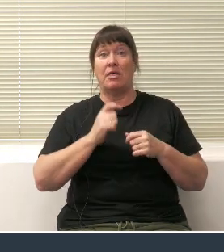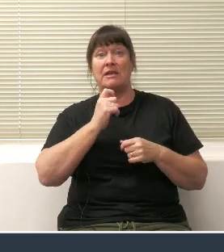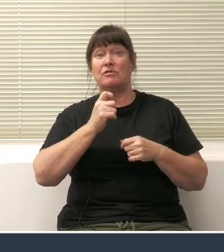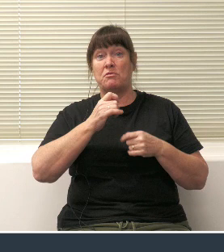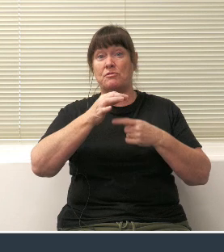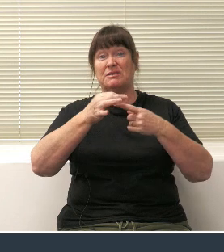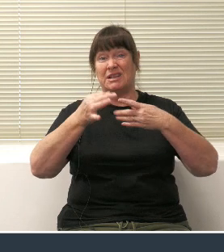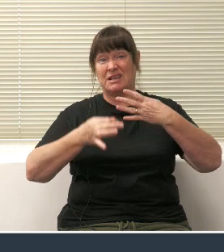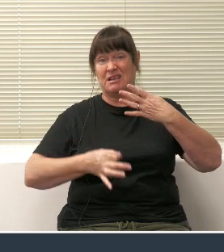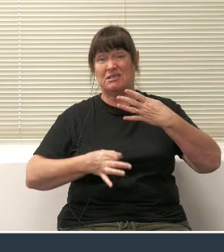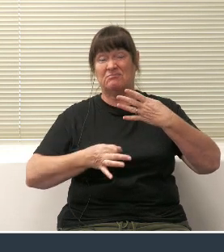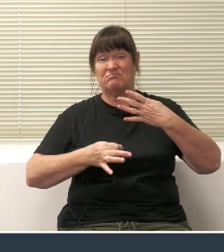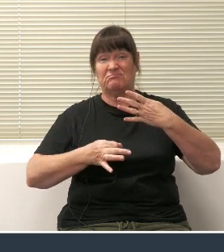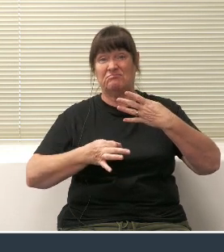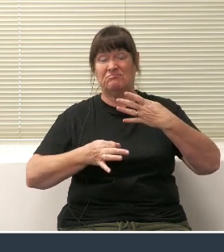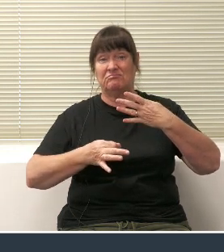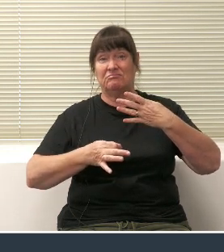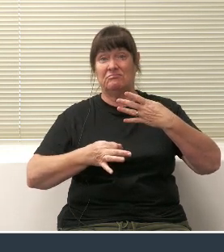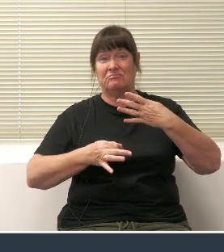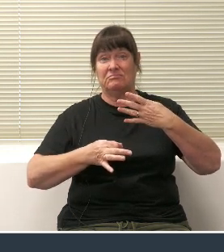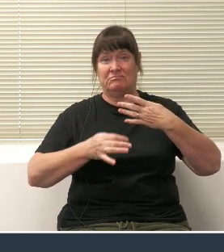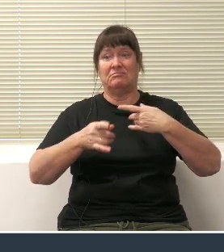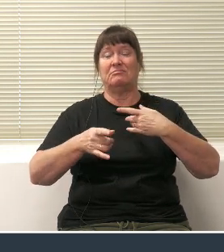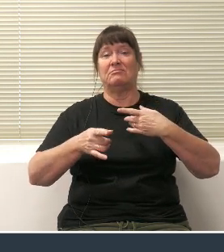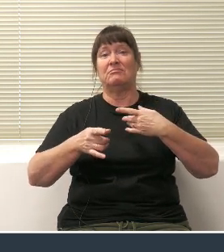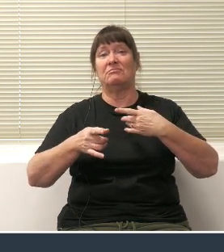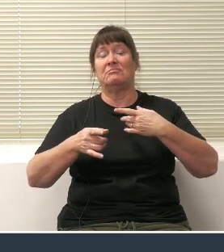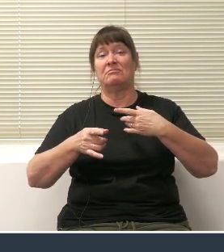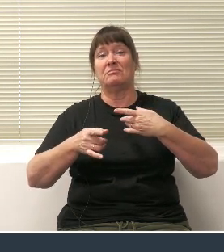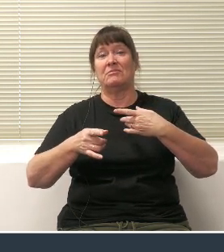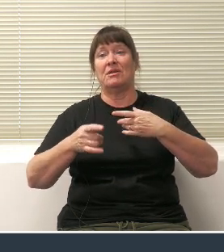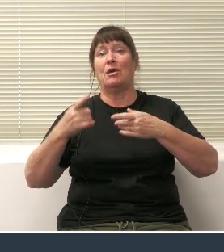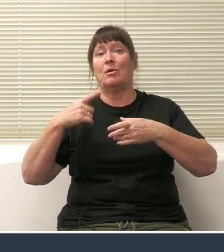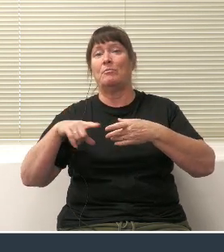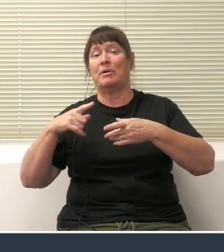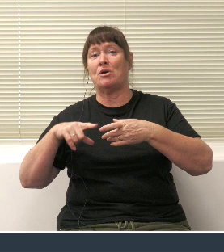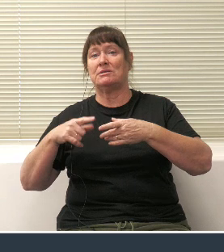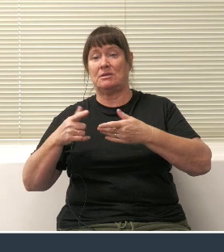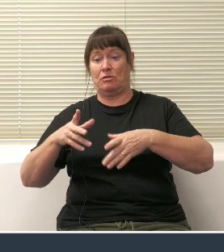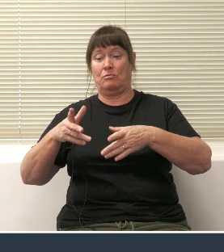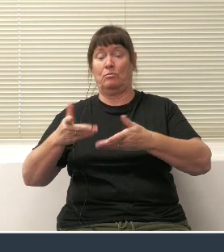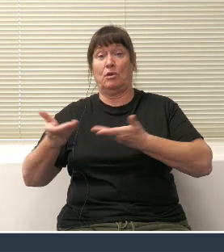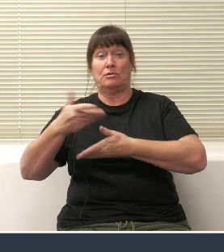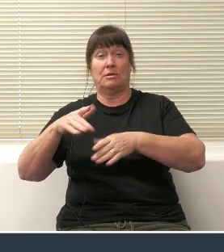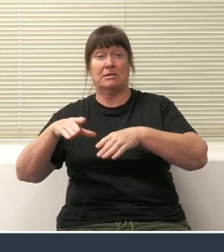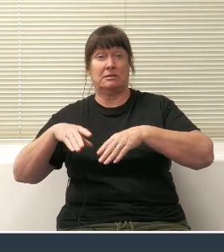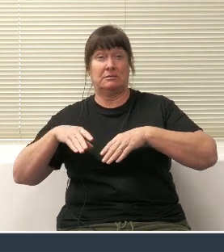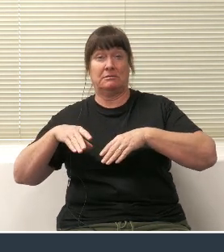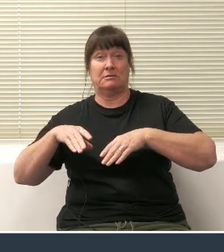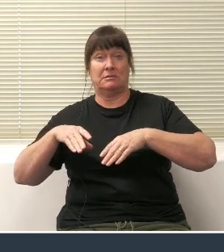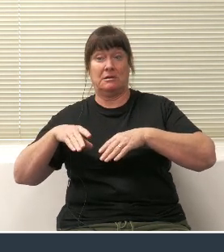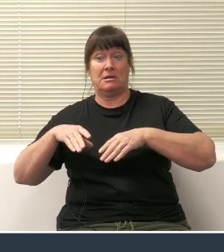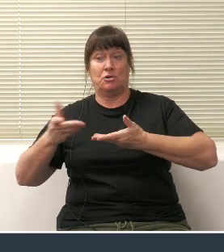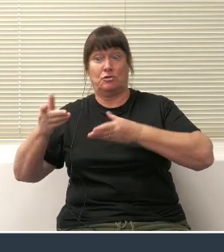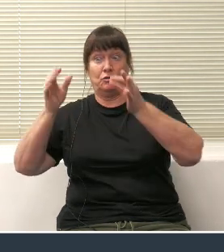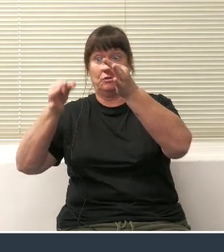about each of these topics, as that was covered by the report that was taken when the consultation document was adopted. Just to keep